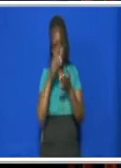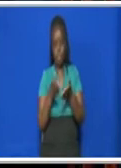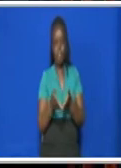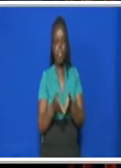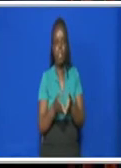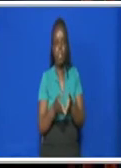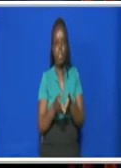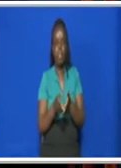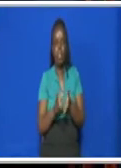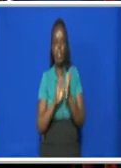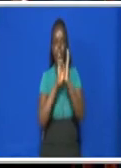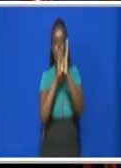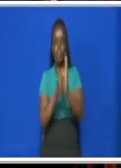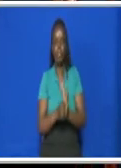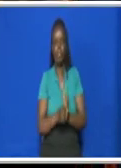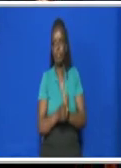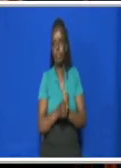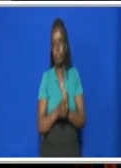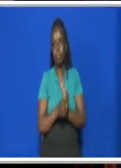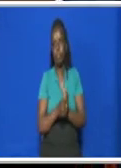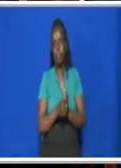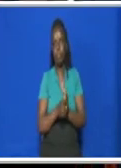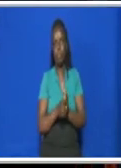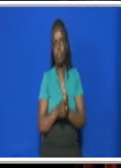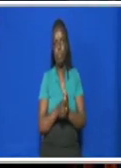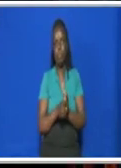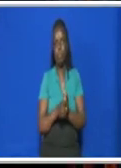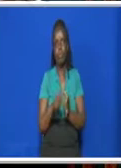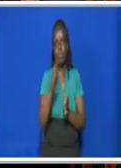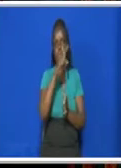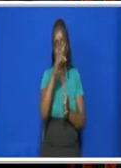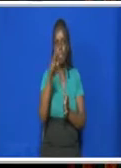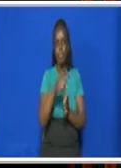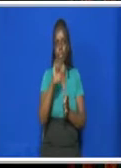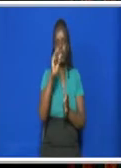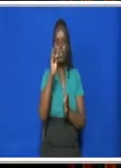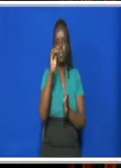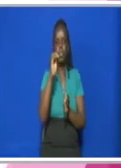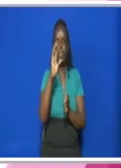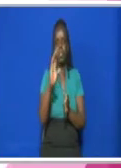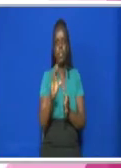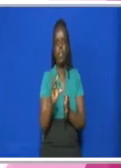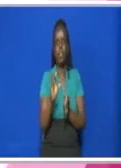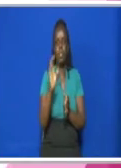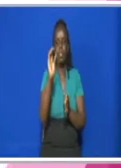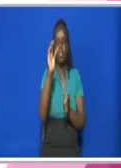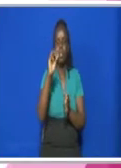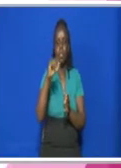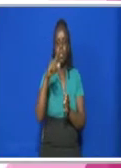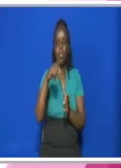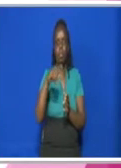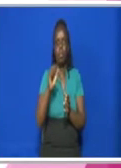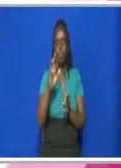for instance, the zinc-copper electrochemical cell. We have said